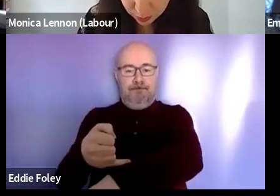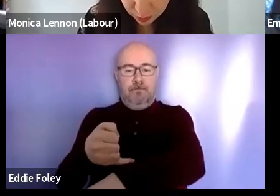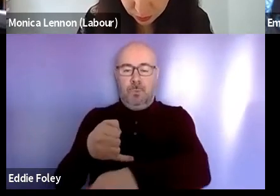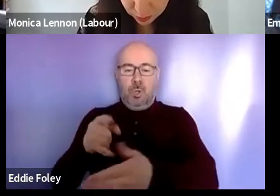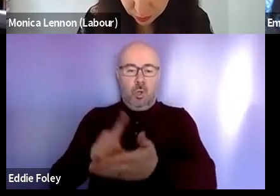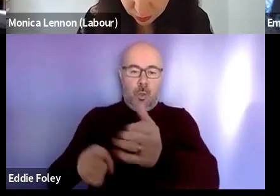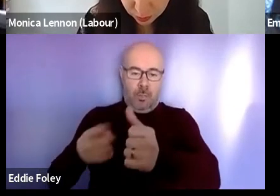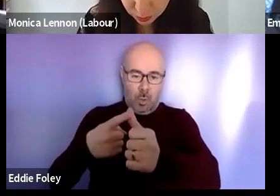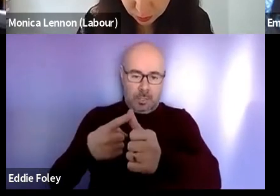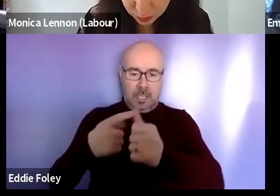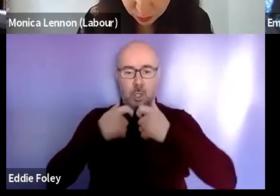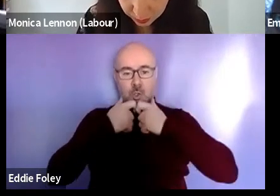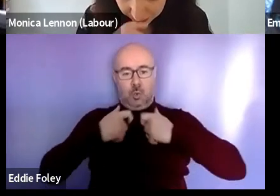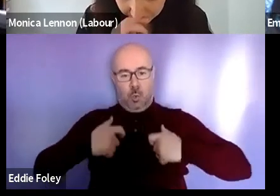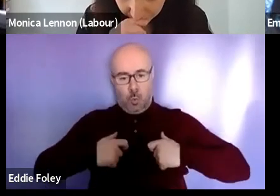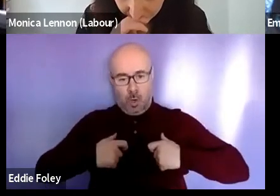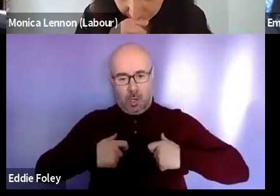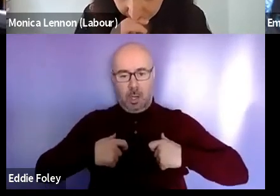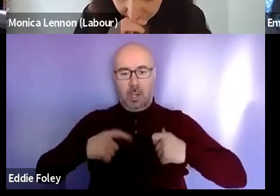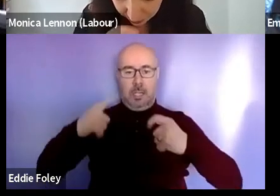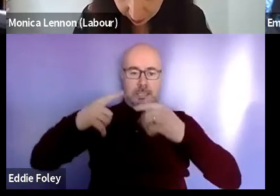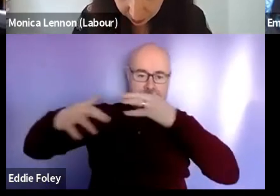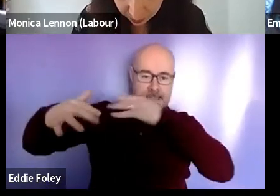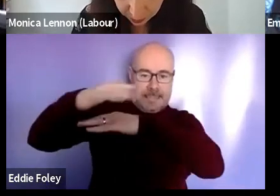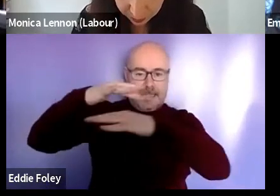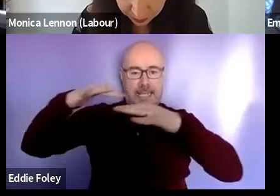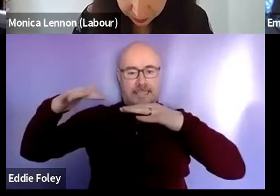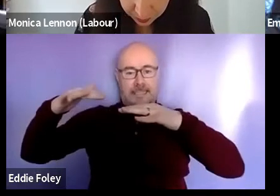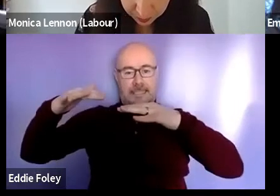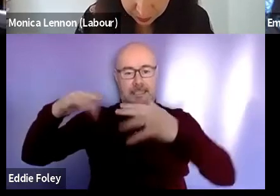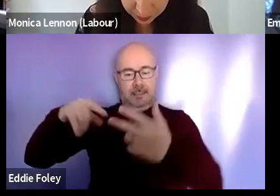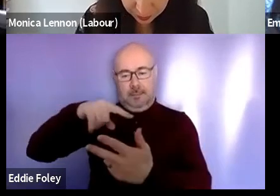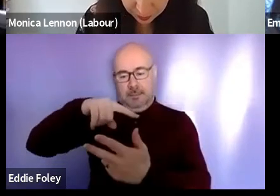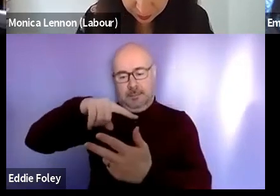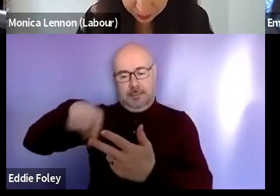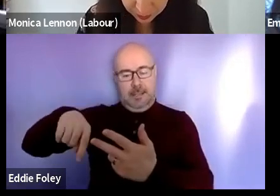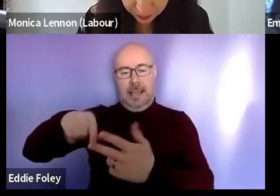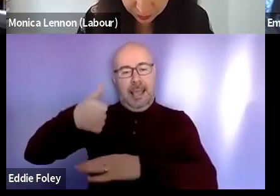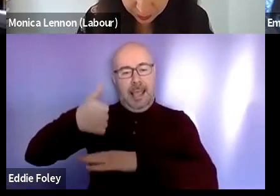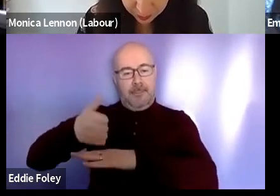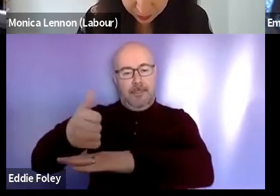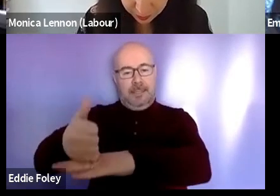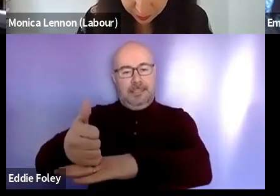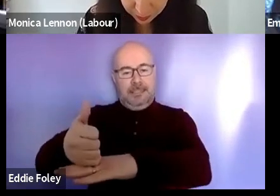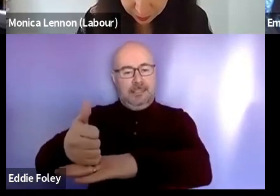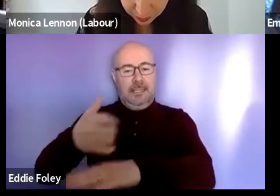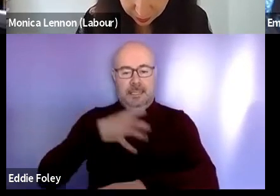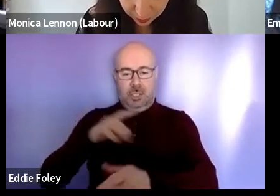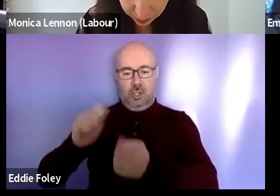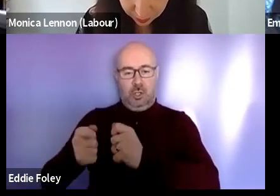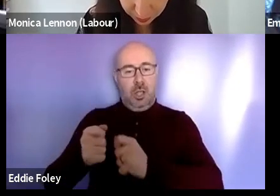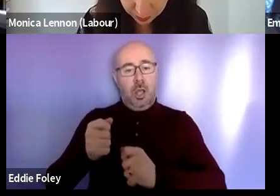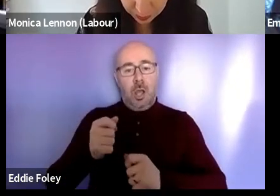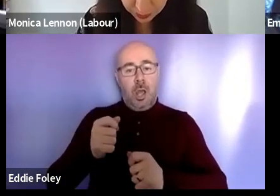social workers, how civic society see it. It's not for everybody, self-directed support.